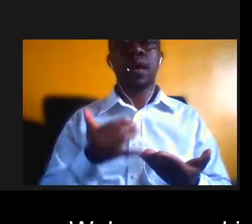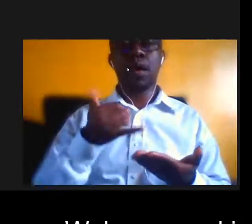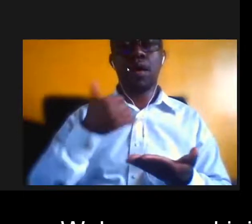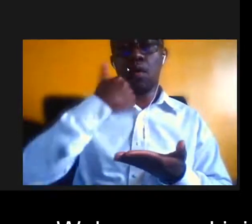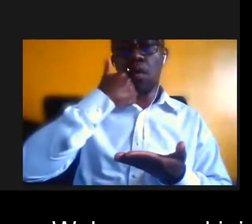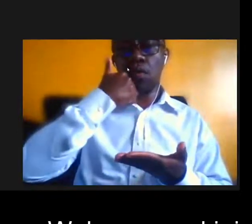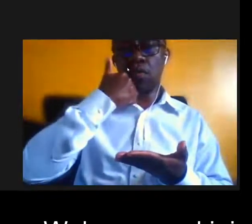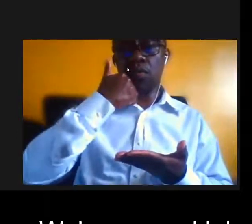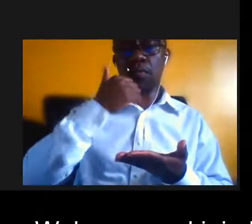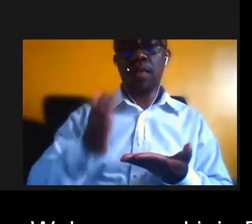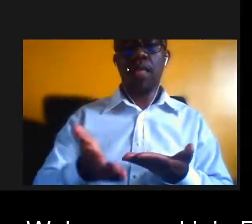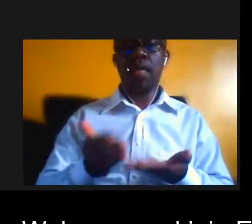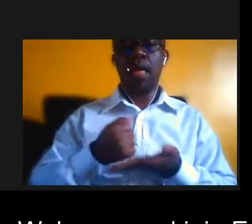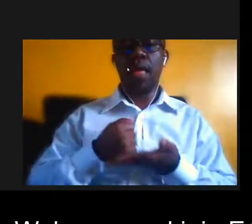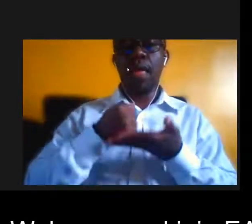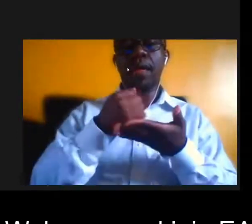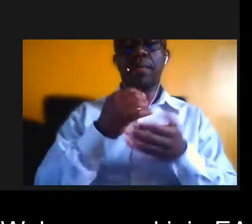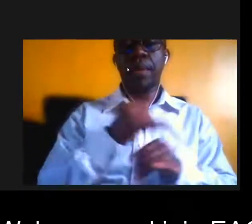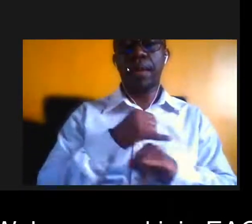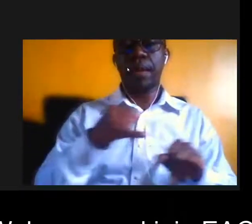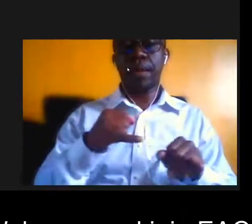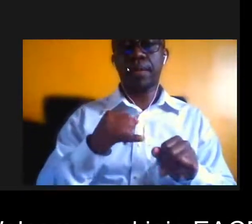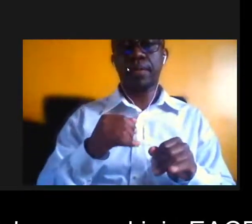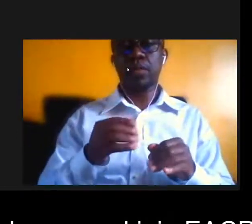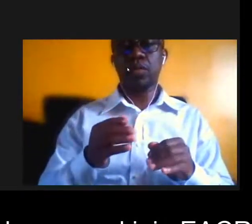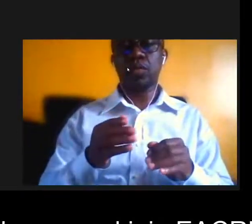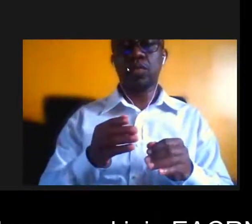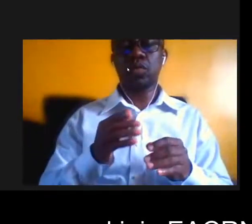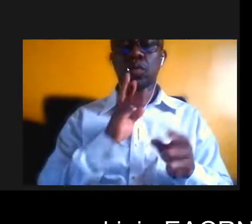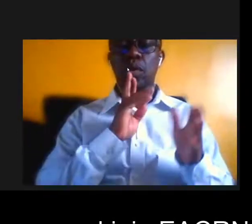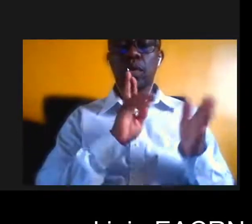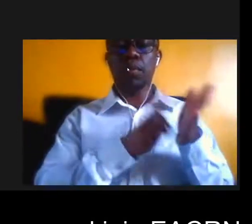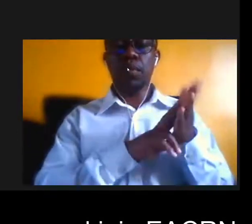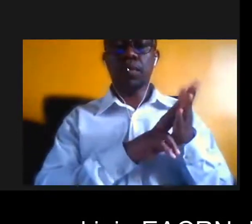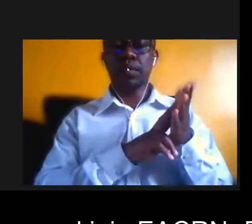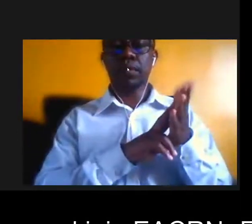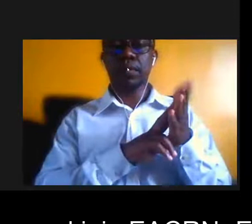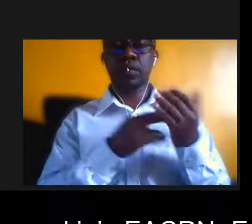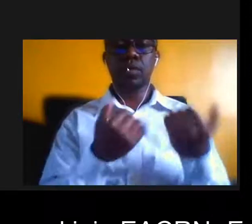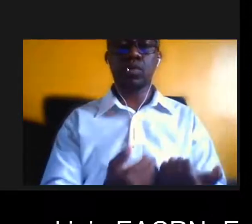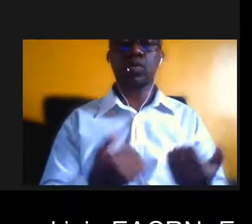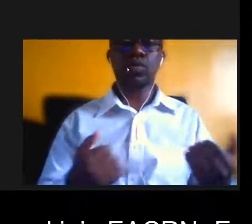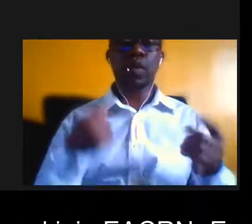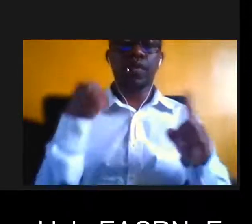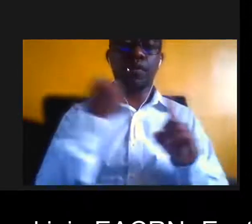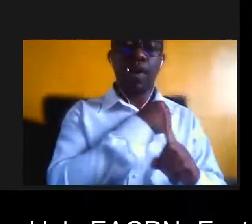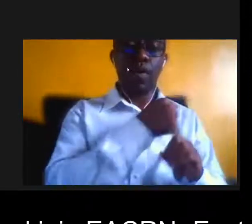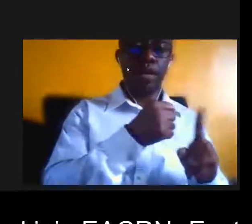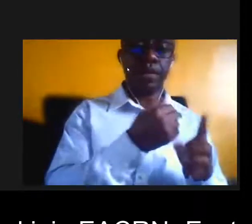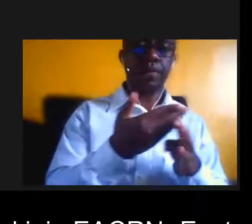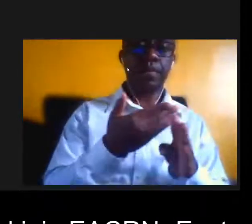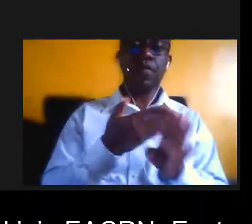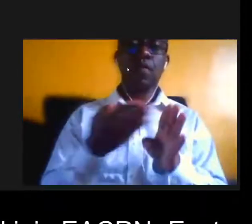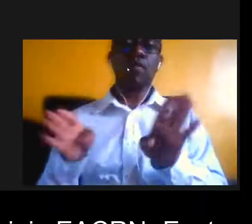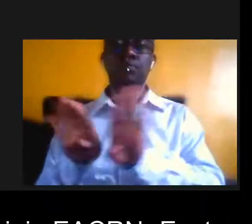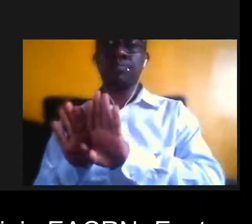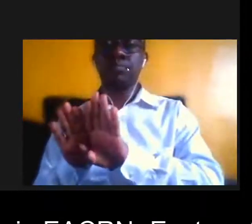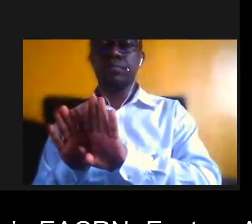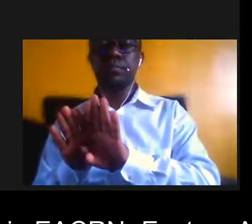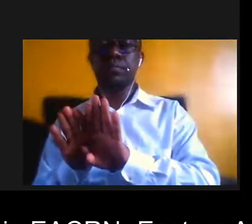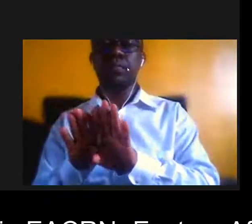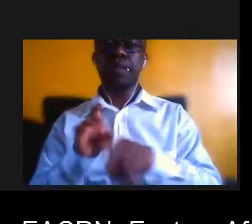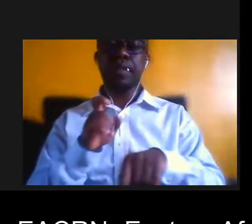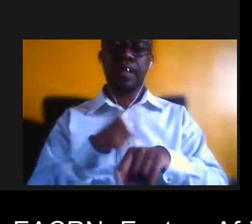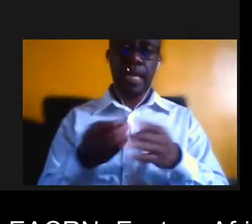essential mechanisms for us to have cases reported on child violence. It was closed, and at that point of it closing,